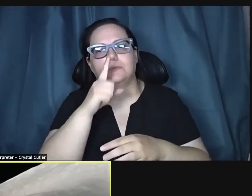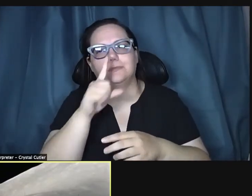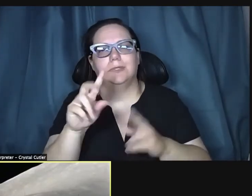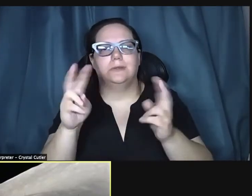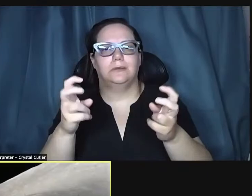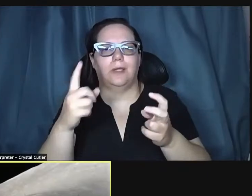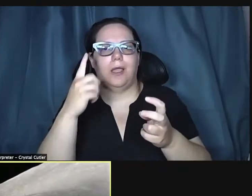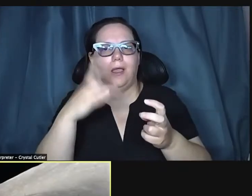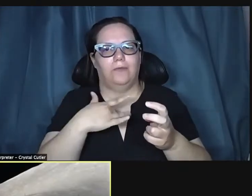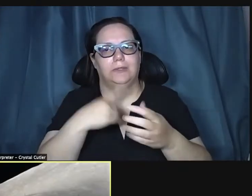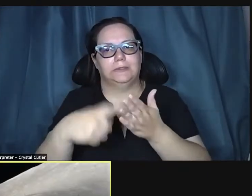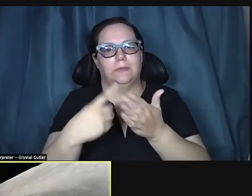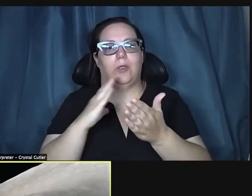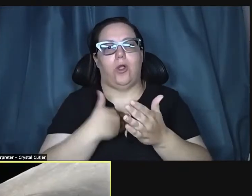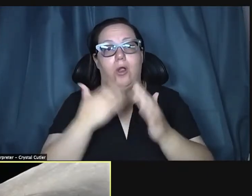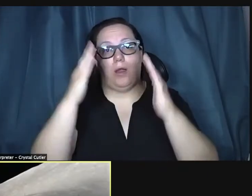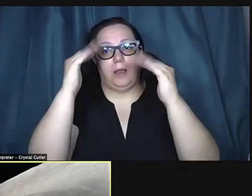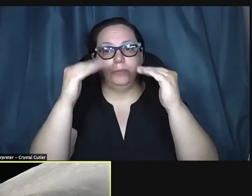for manners